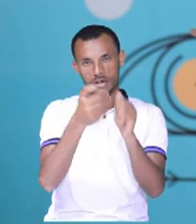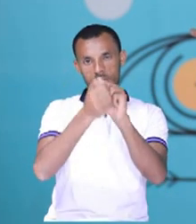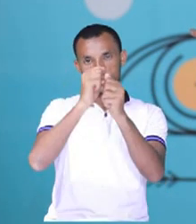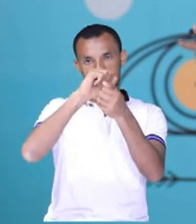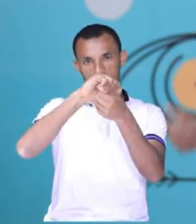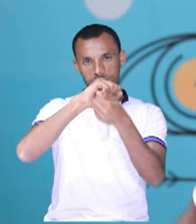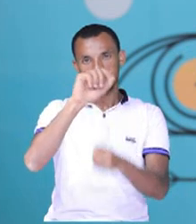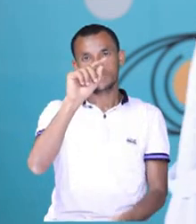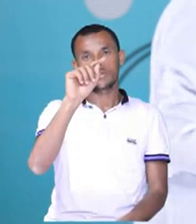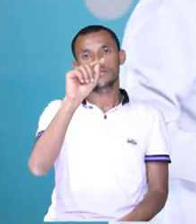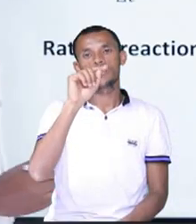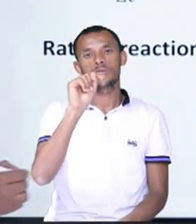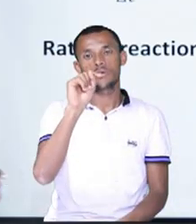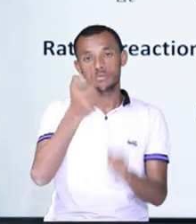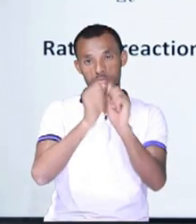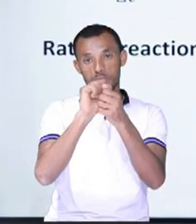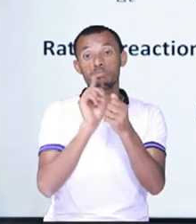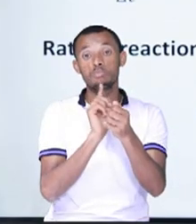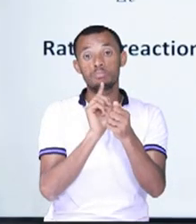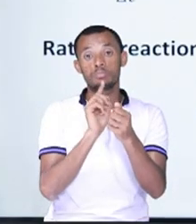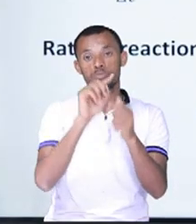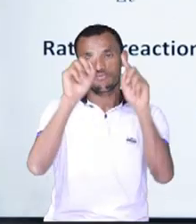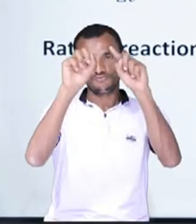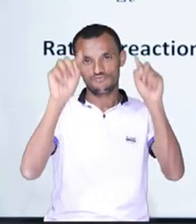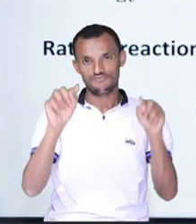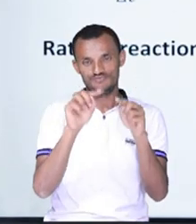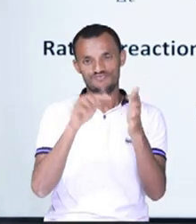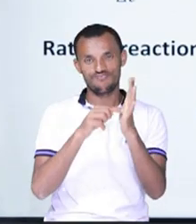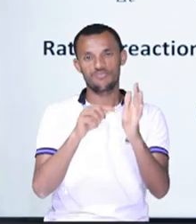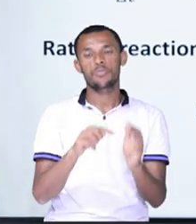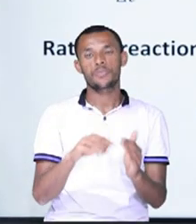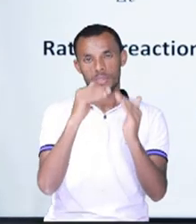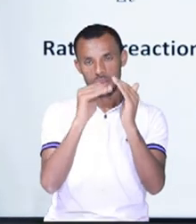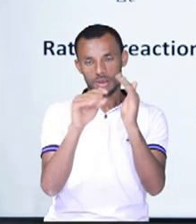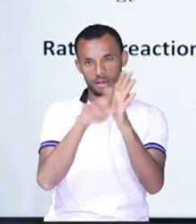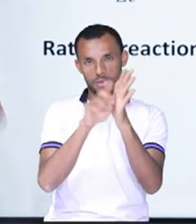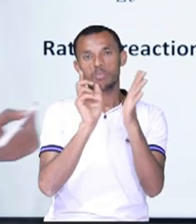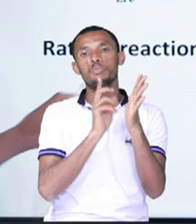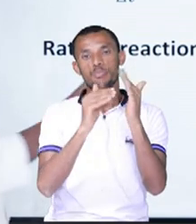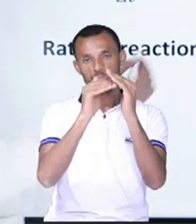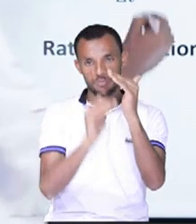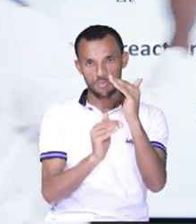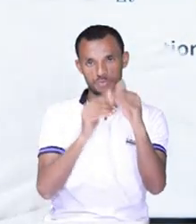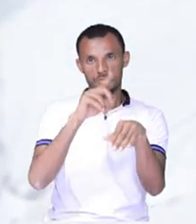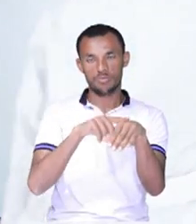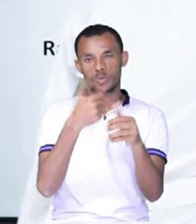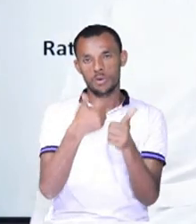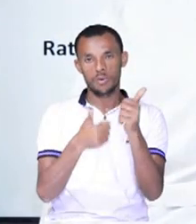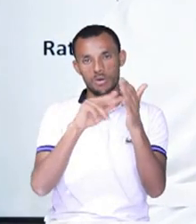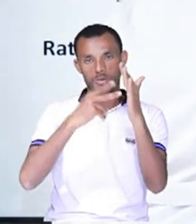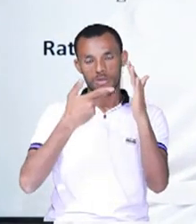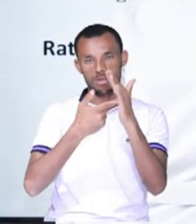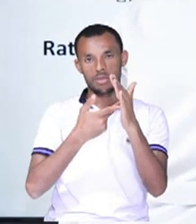over change of T. You know the negative sign, decreases of concentration with time, which